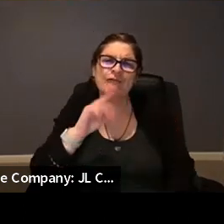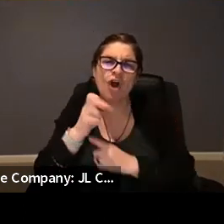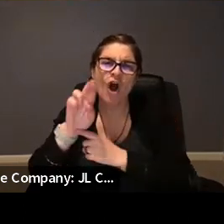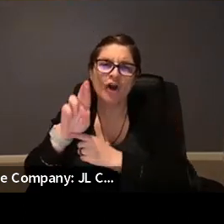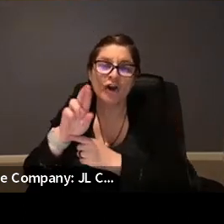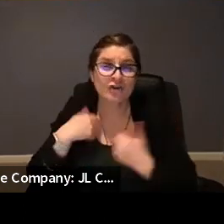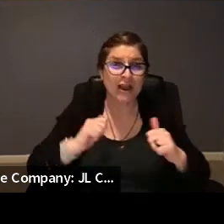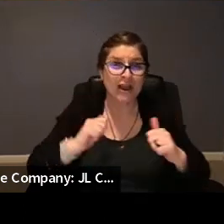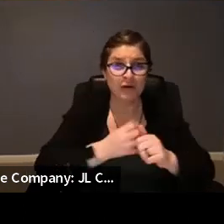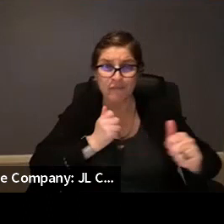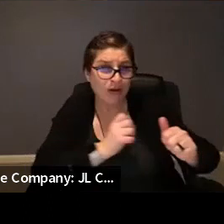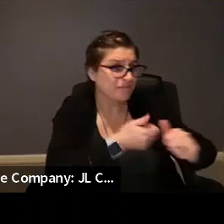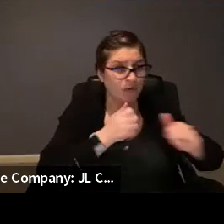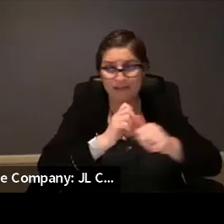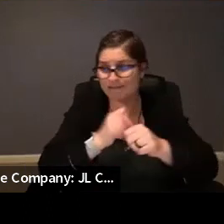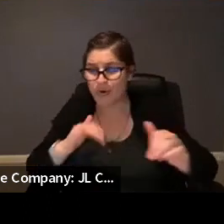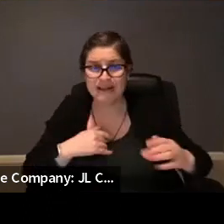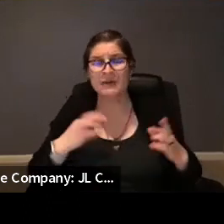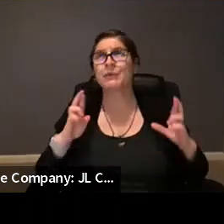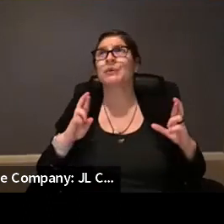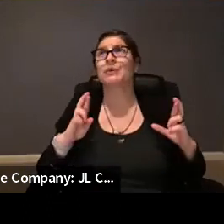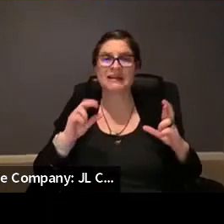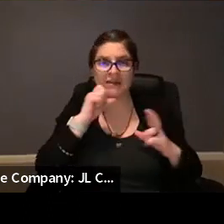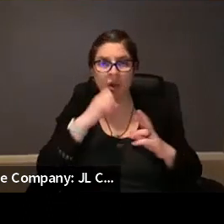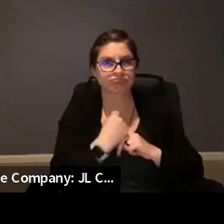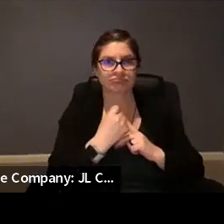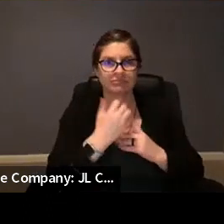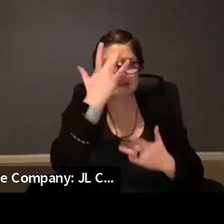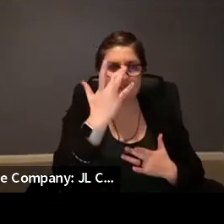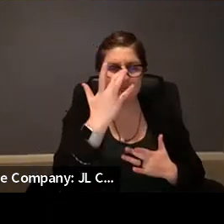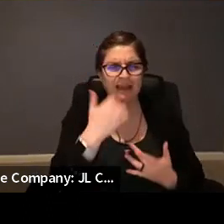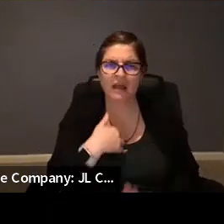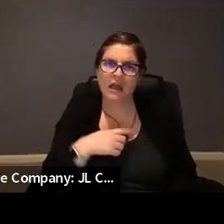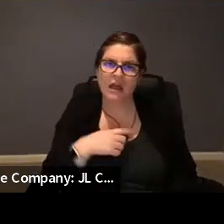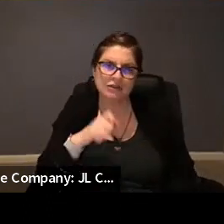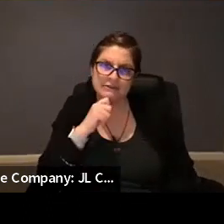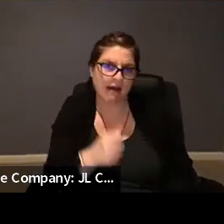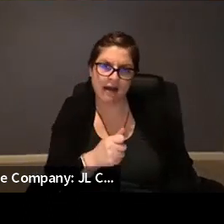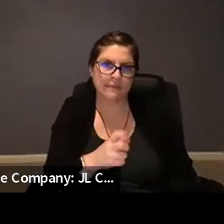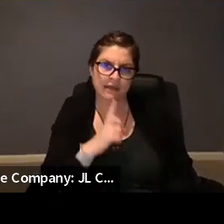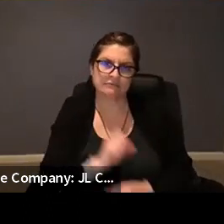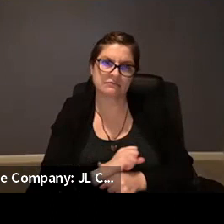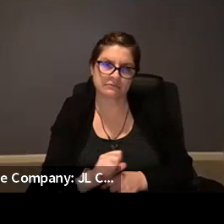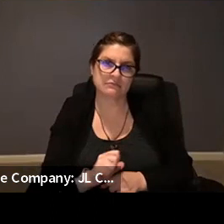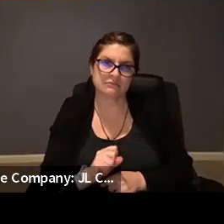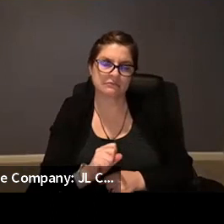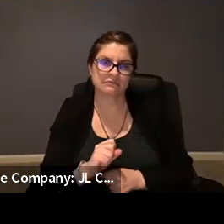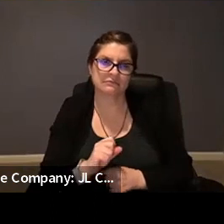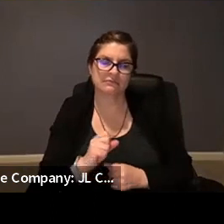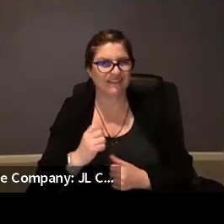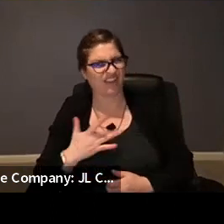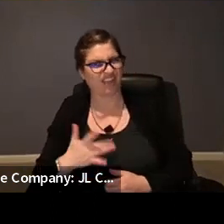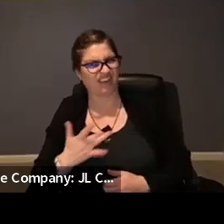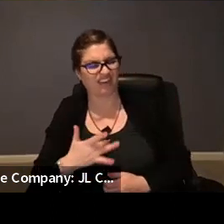and not, you know, hope you don't get sick. And that should not be the mentality that we're at. But, you know, we're a country that I